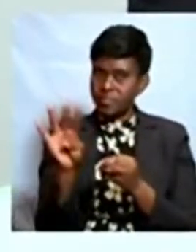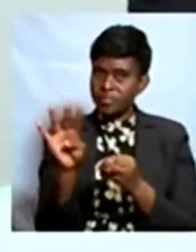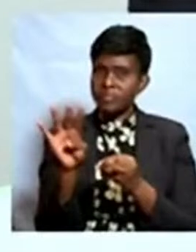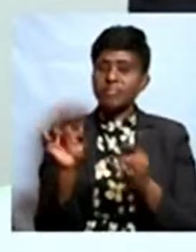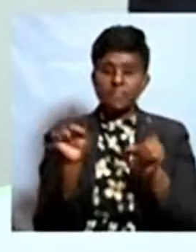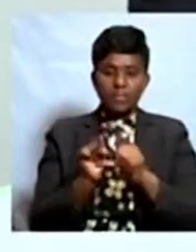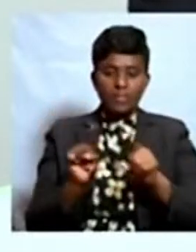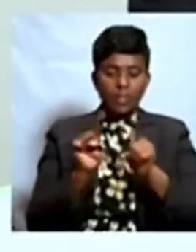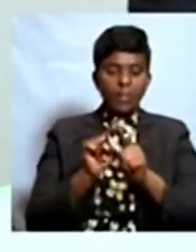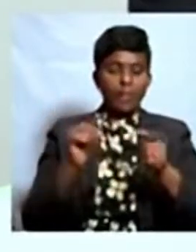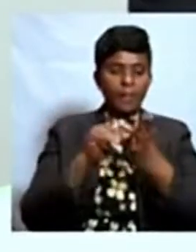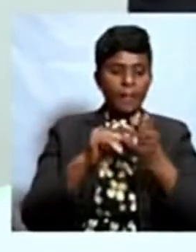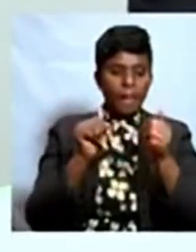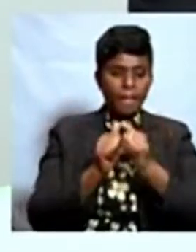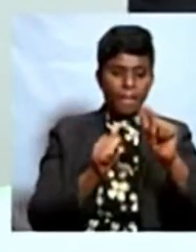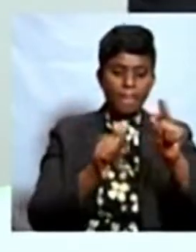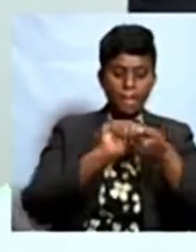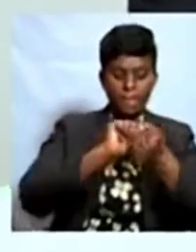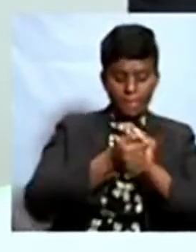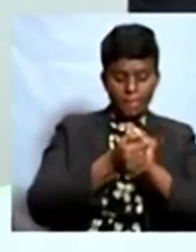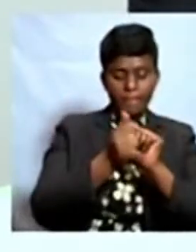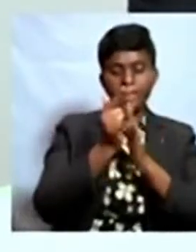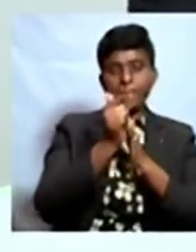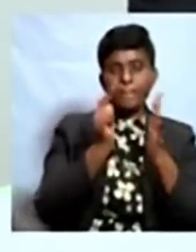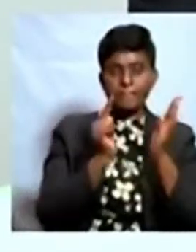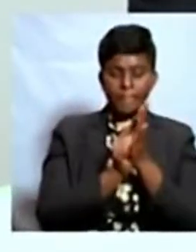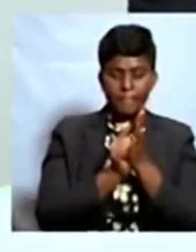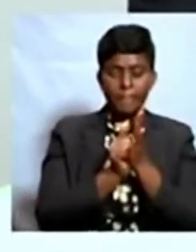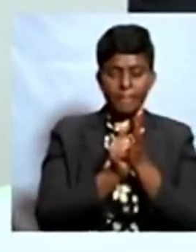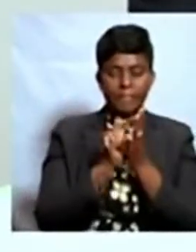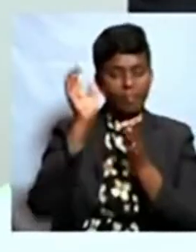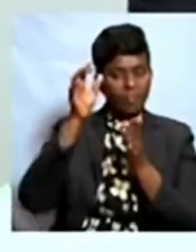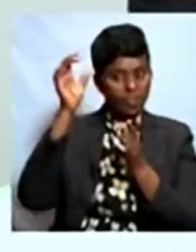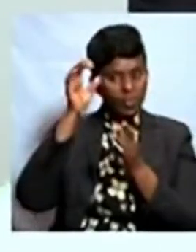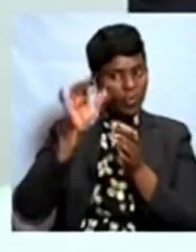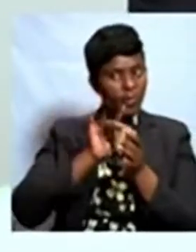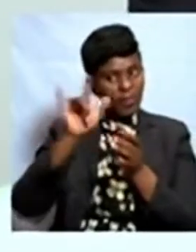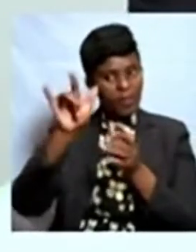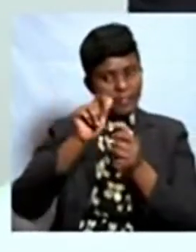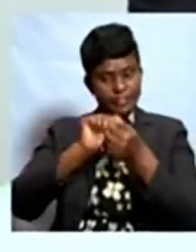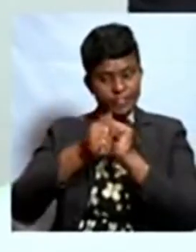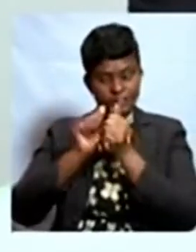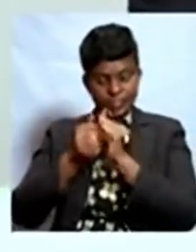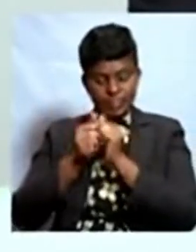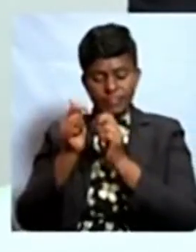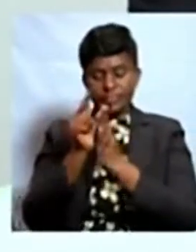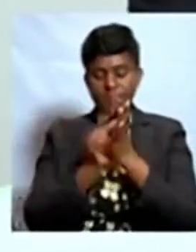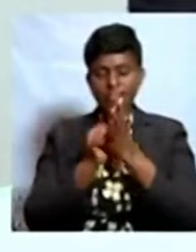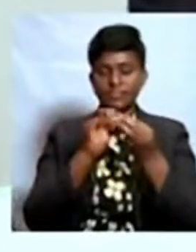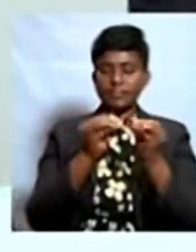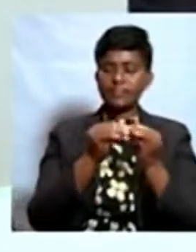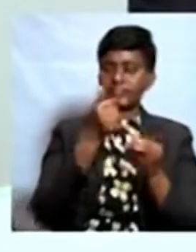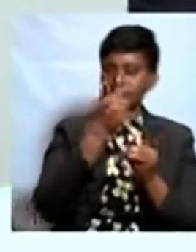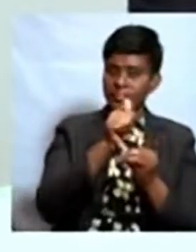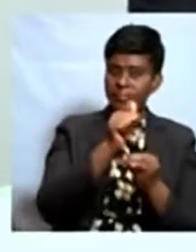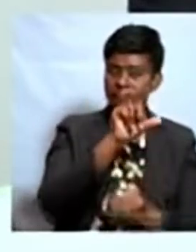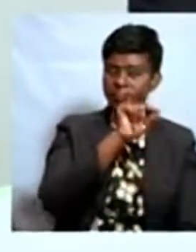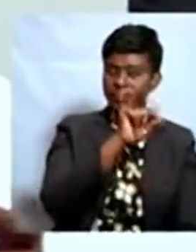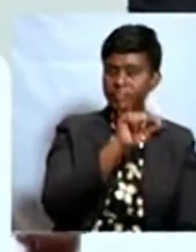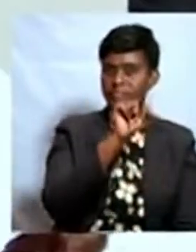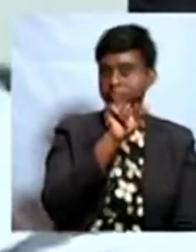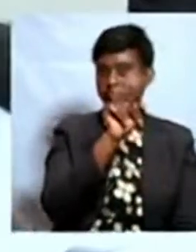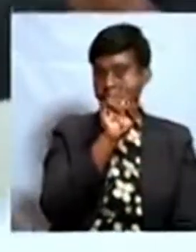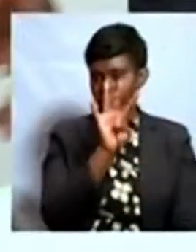as well as Amendment Bill, the Civil Aviation Amendment Bill number 10 of